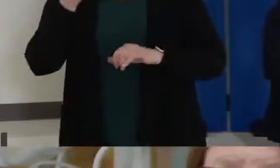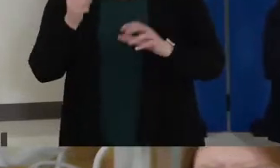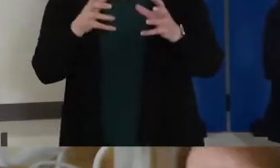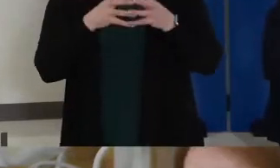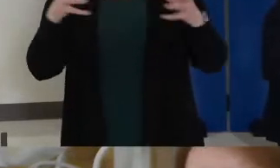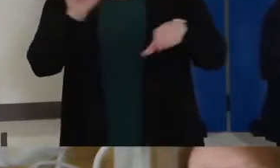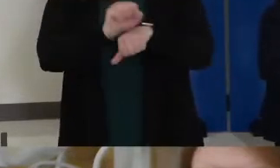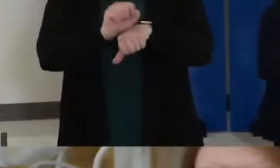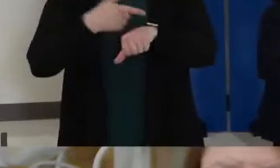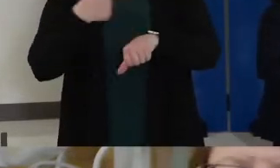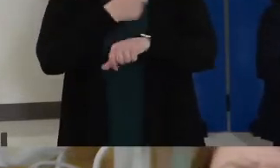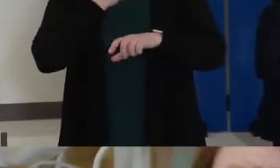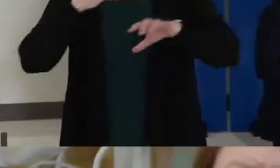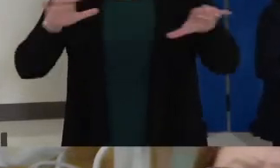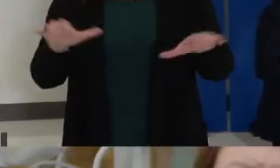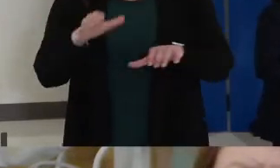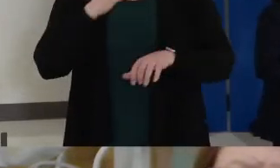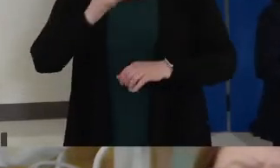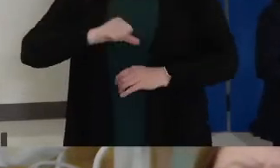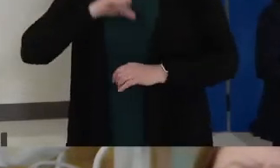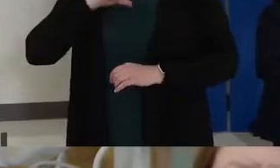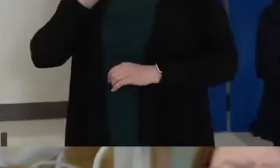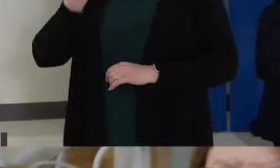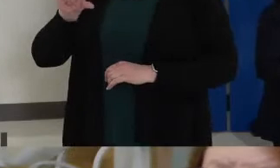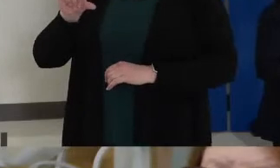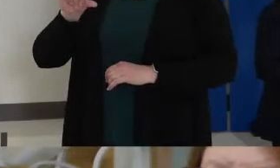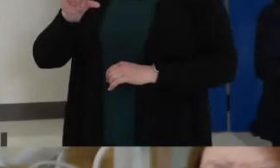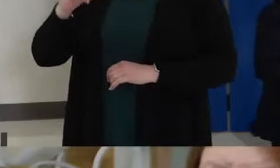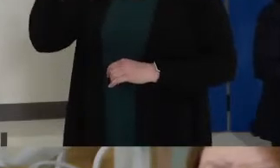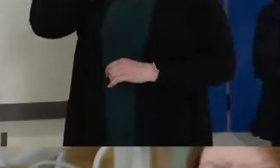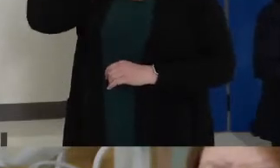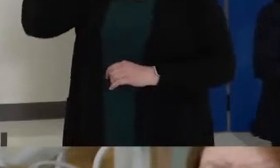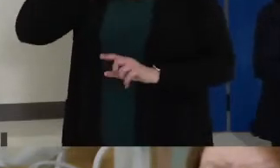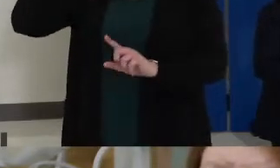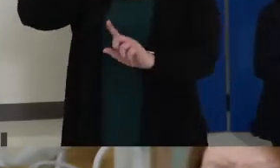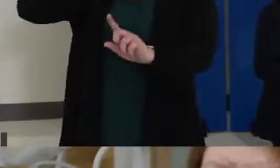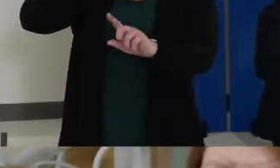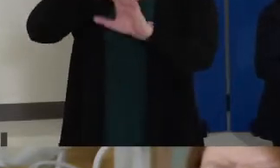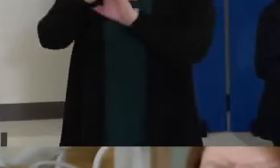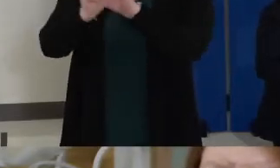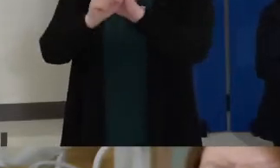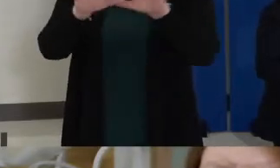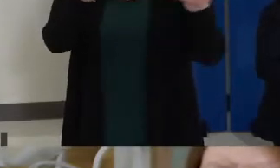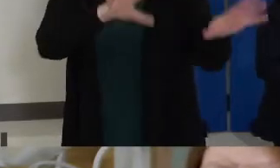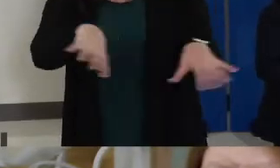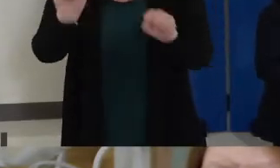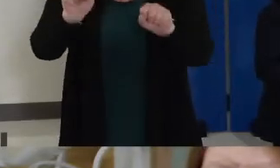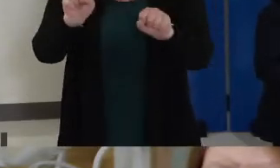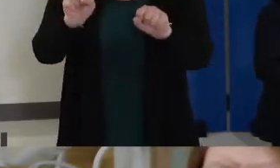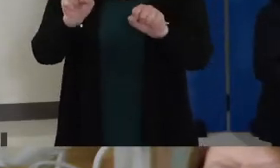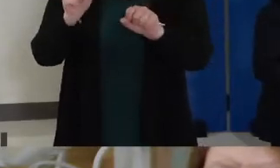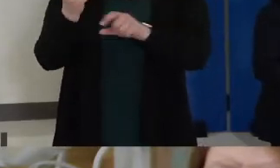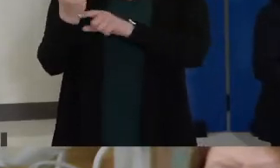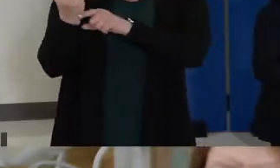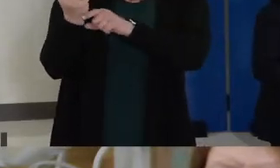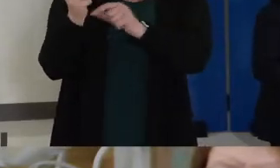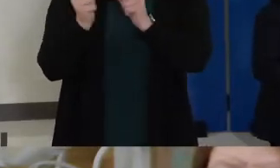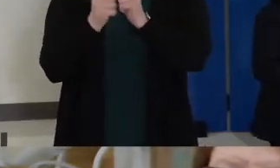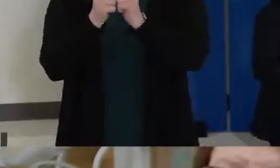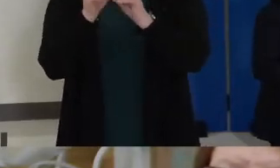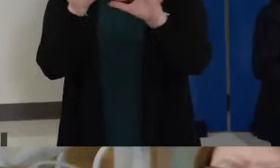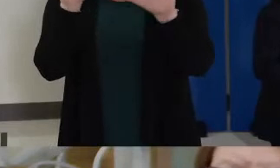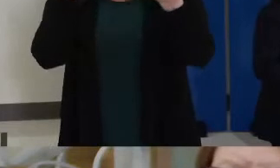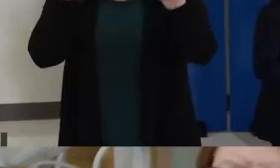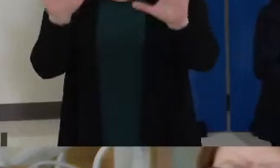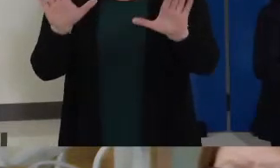that we have done, and I'm proud of that. I mean, the idea that this state took the reins a year or so ago with the incredible leadership